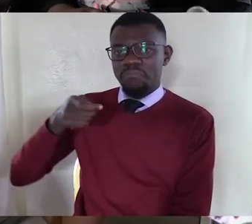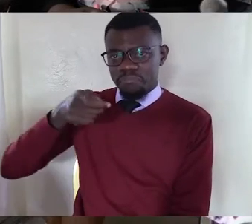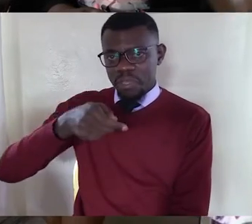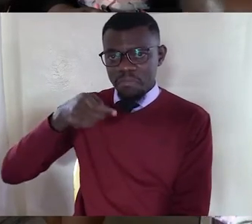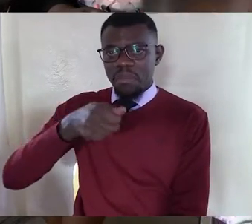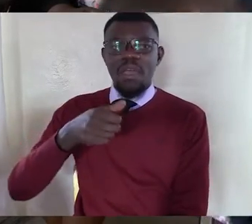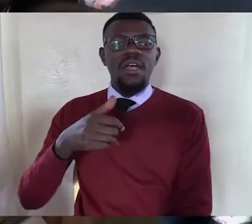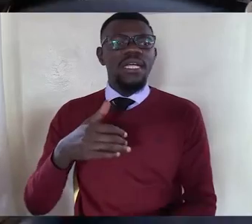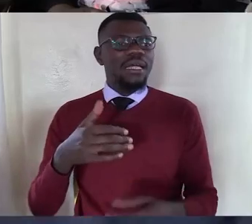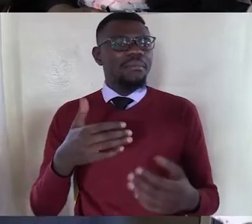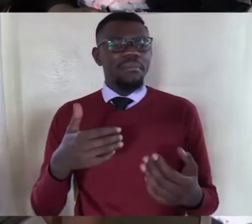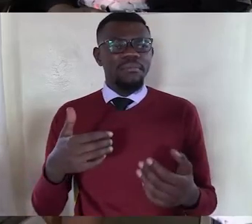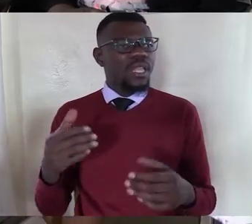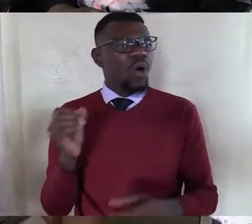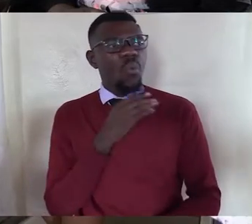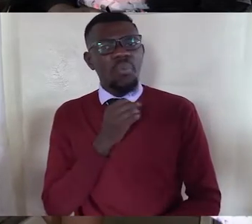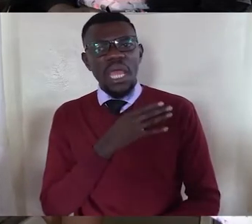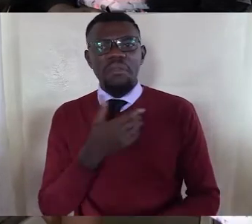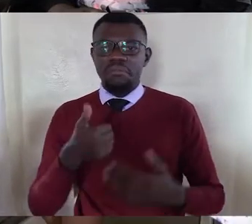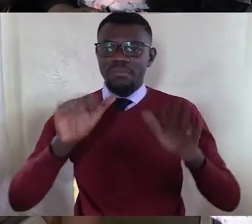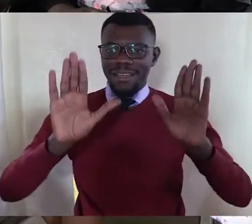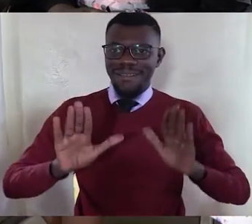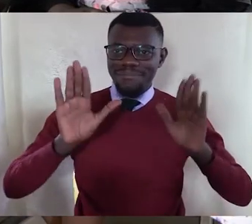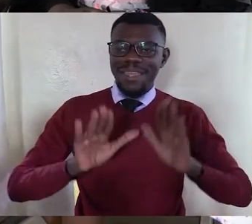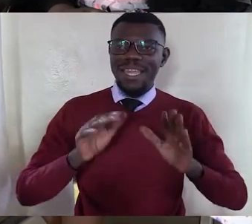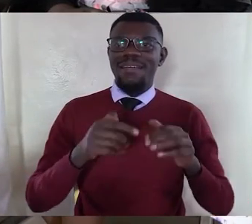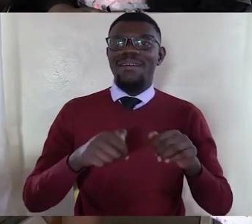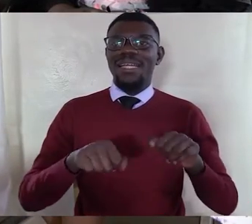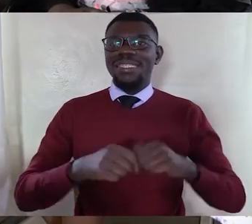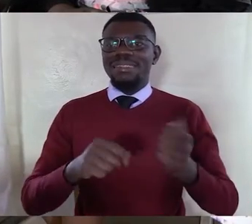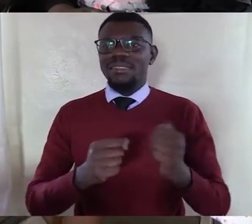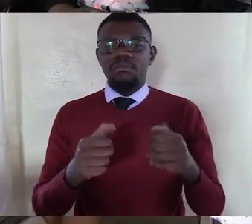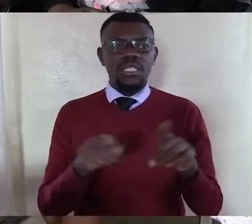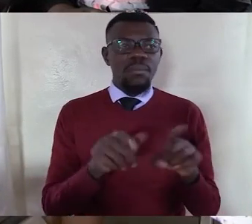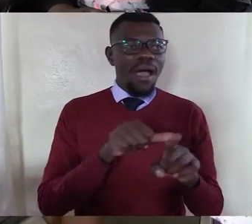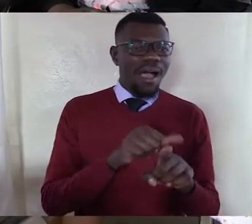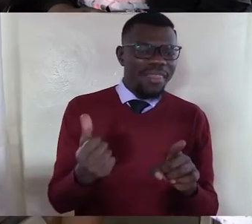of being able to inspire confidence around